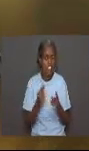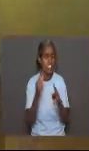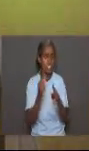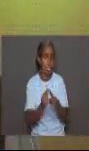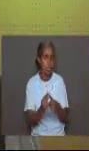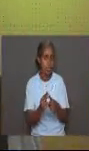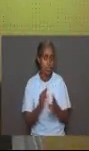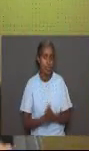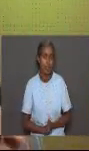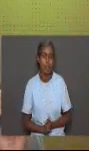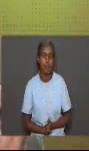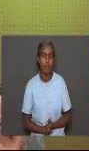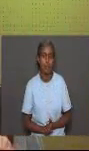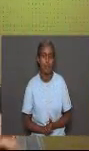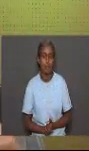terms.